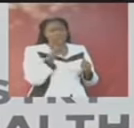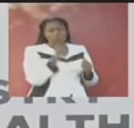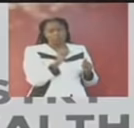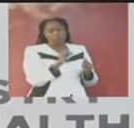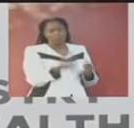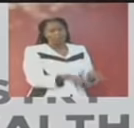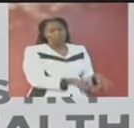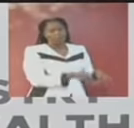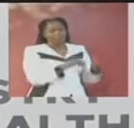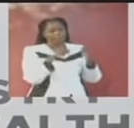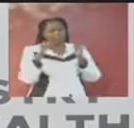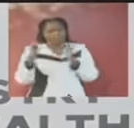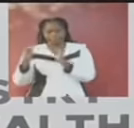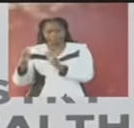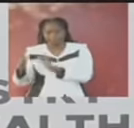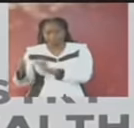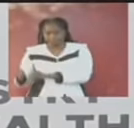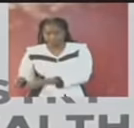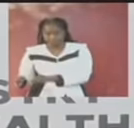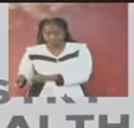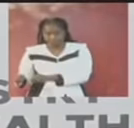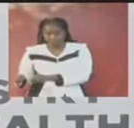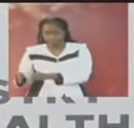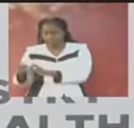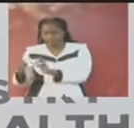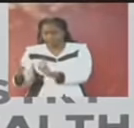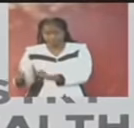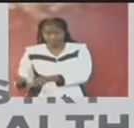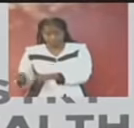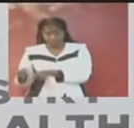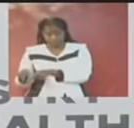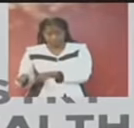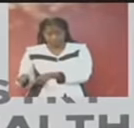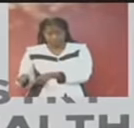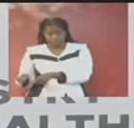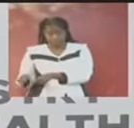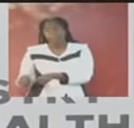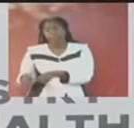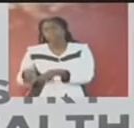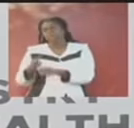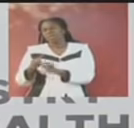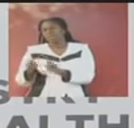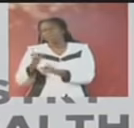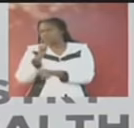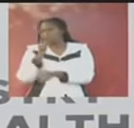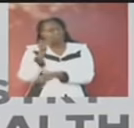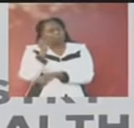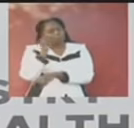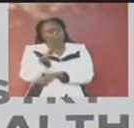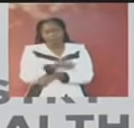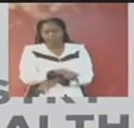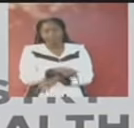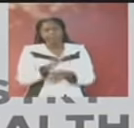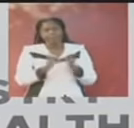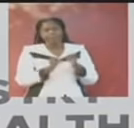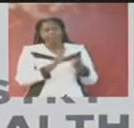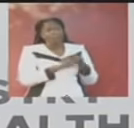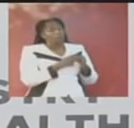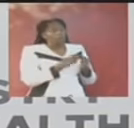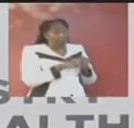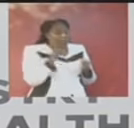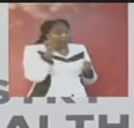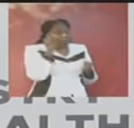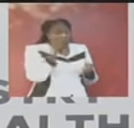a person has any sort of or primary contact has a similar challenge, we would of course recommend that